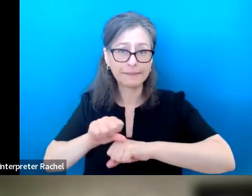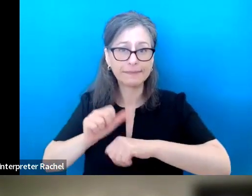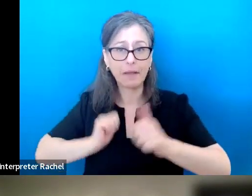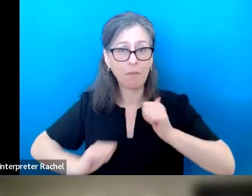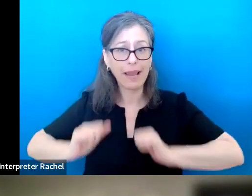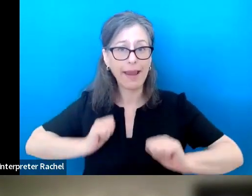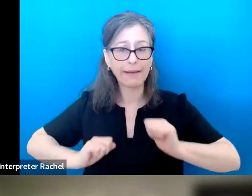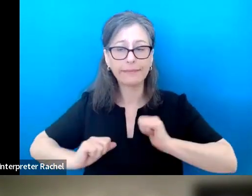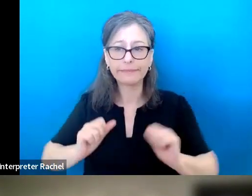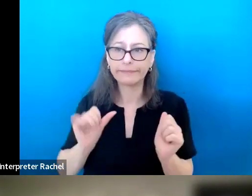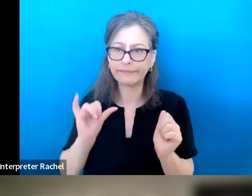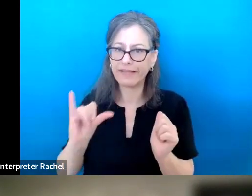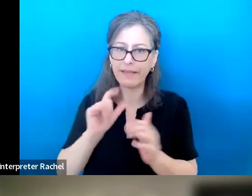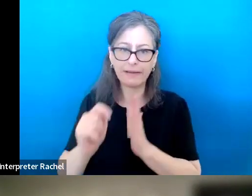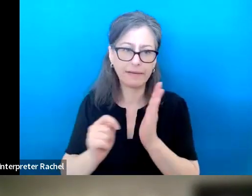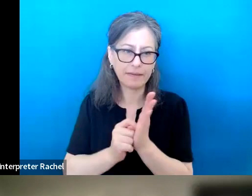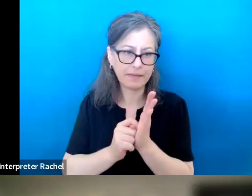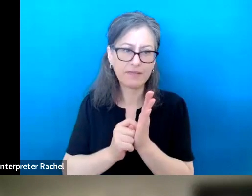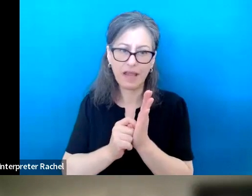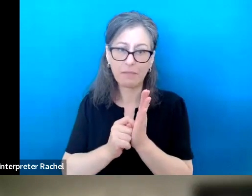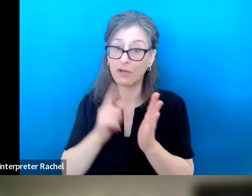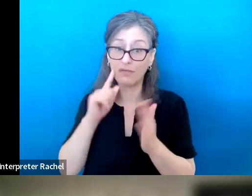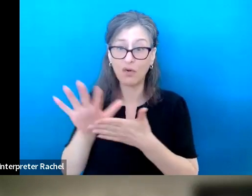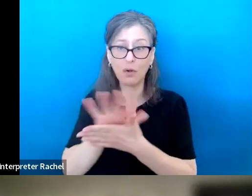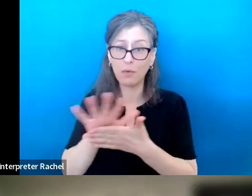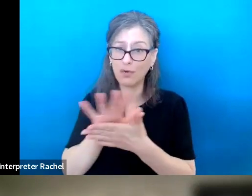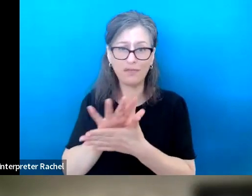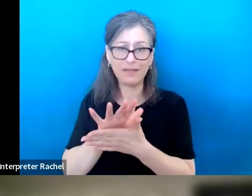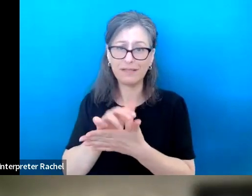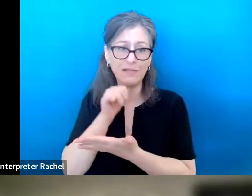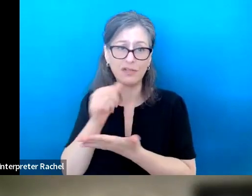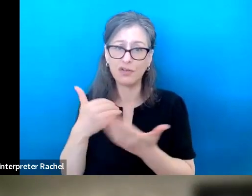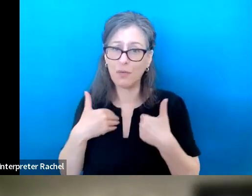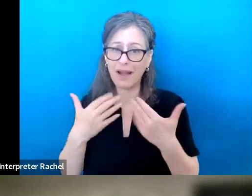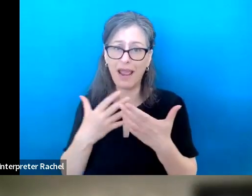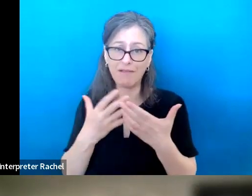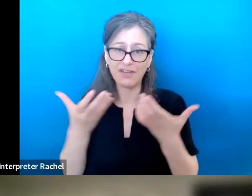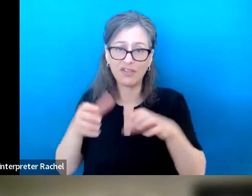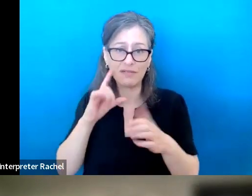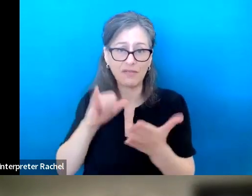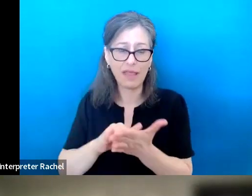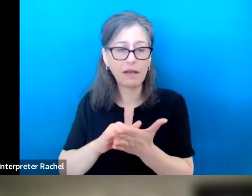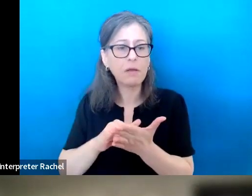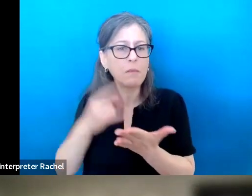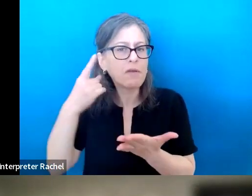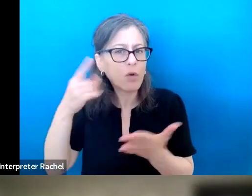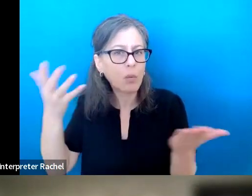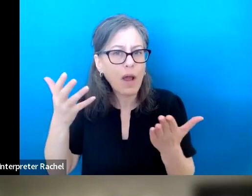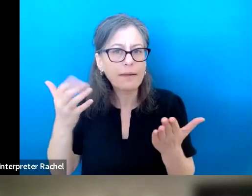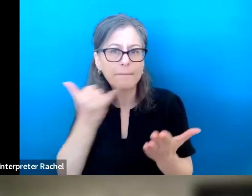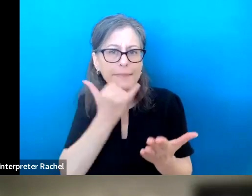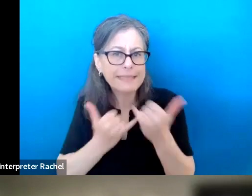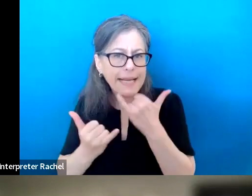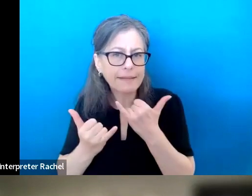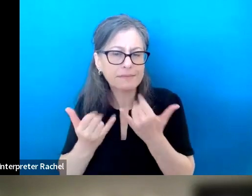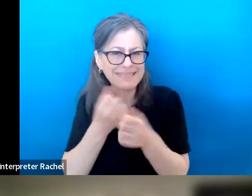purpose of that period of time, which in movies you get very little of, is so that people can make mistakes and so that you feel safe. You